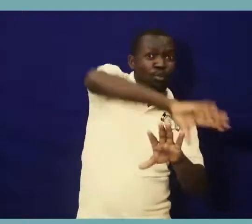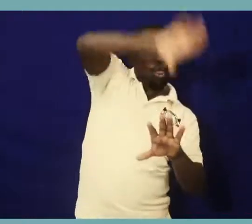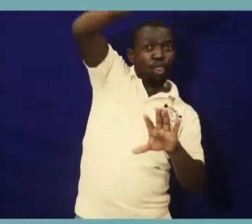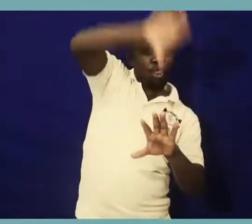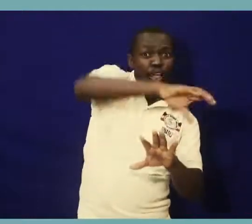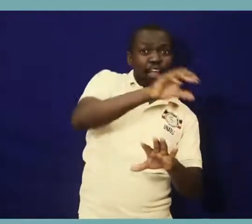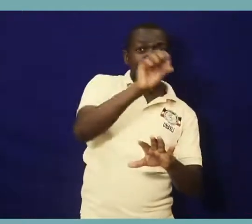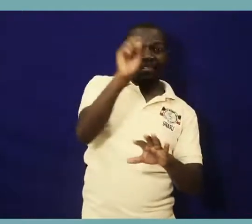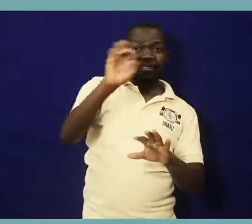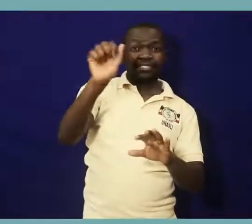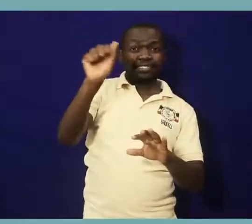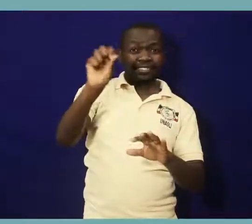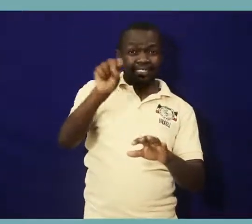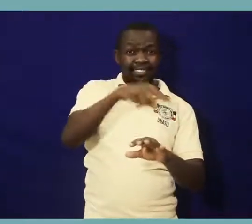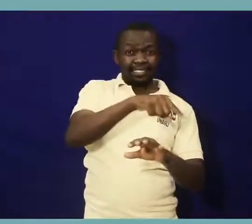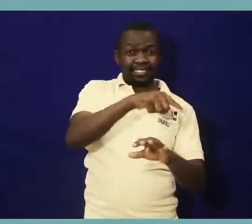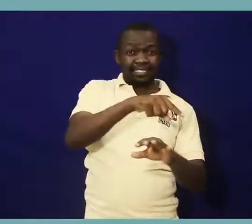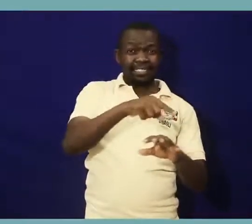Armies in Europe grew in size.